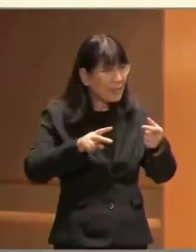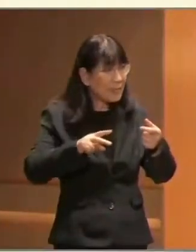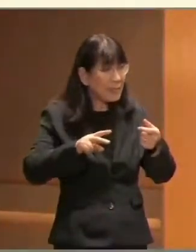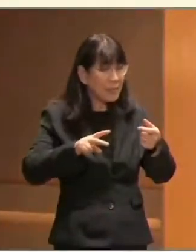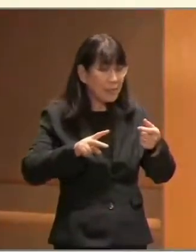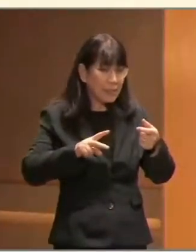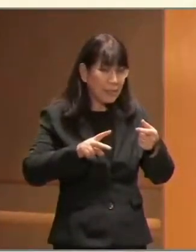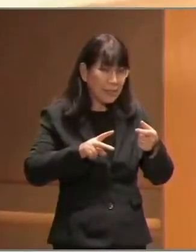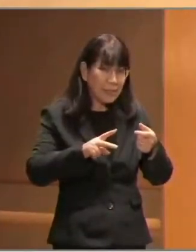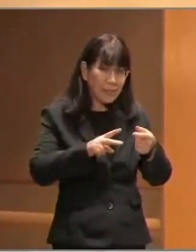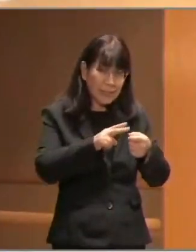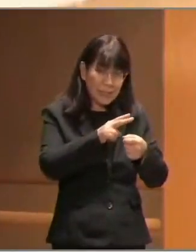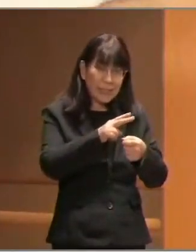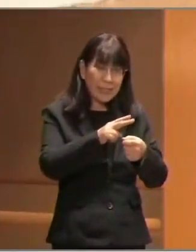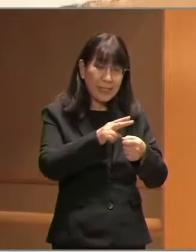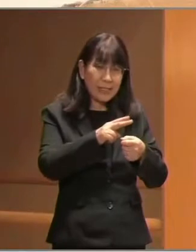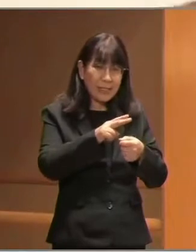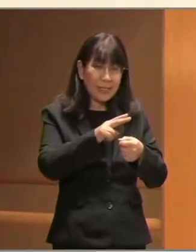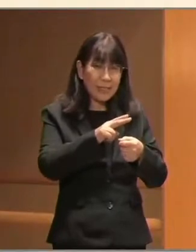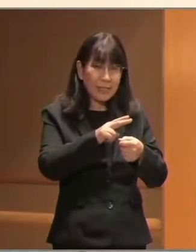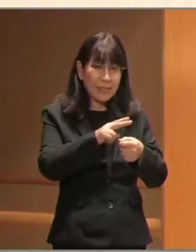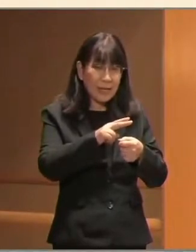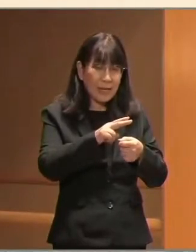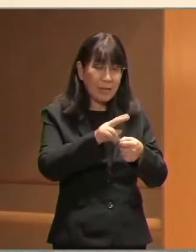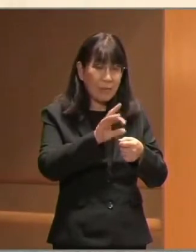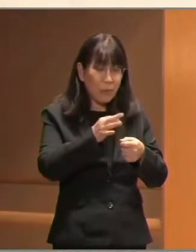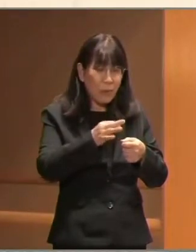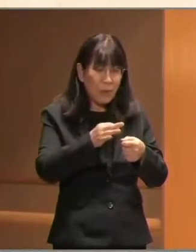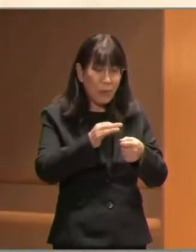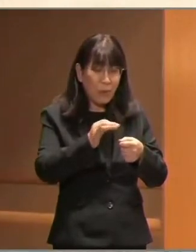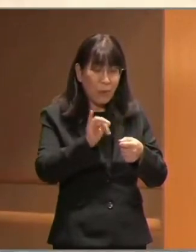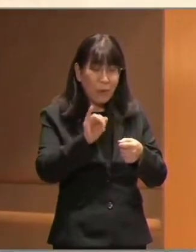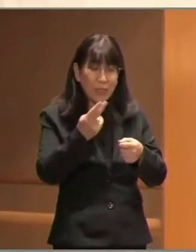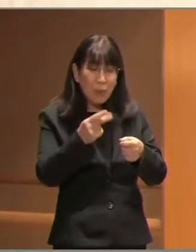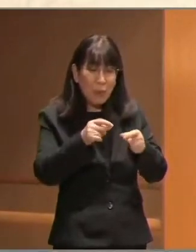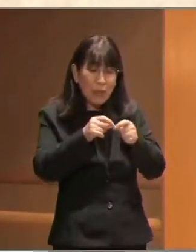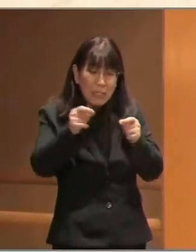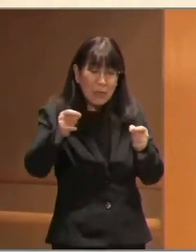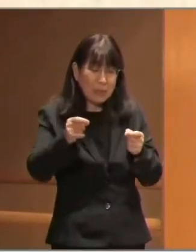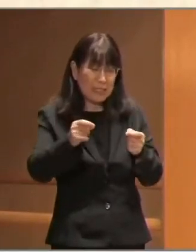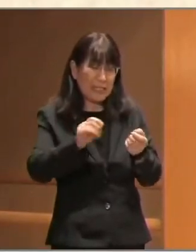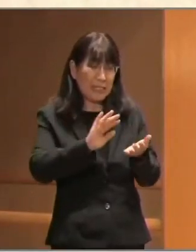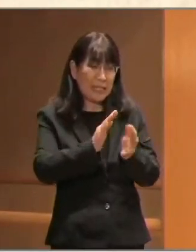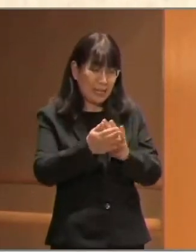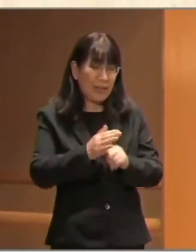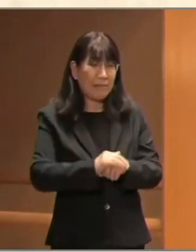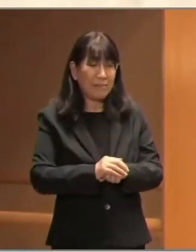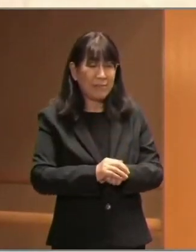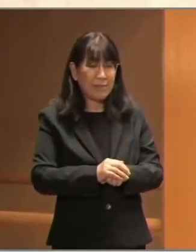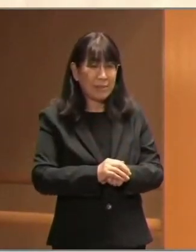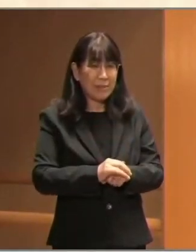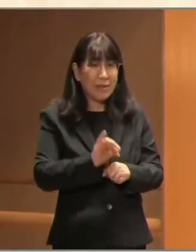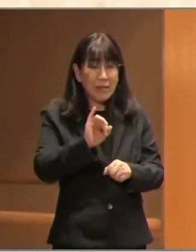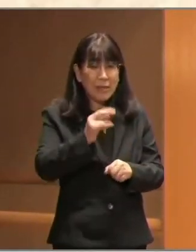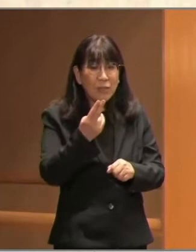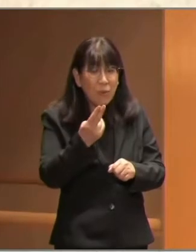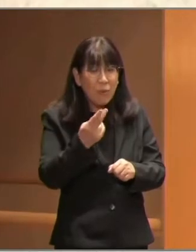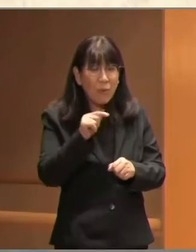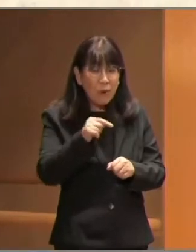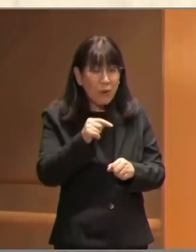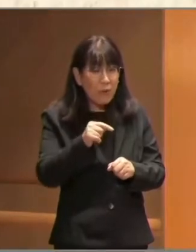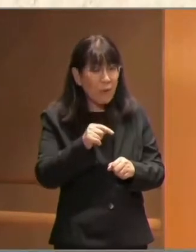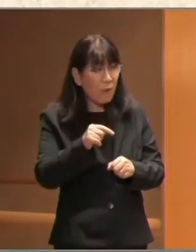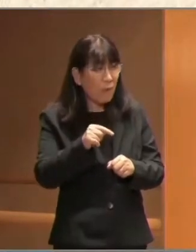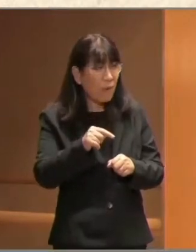Let me show you. So they are being cut into 6 millimeter width, and it's being